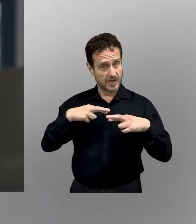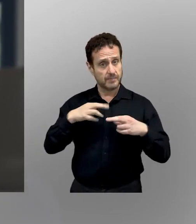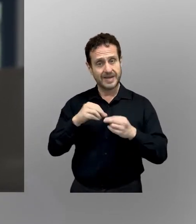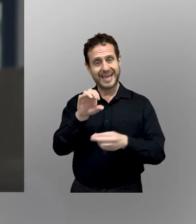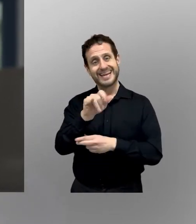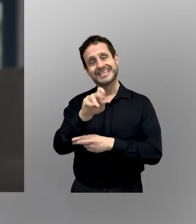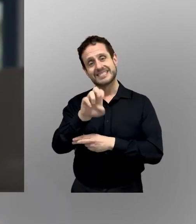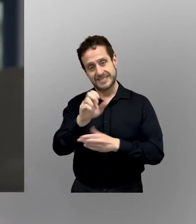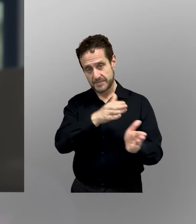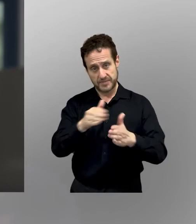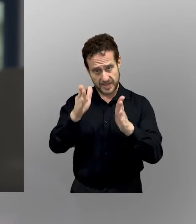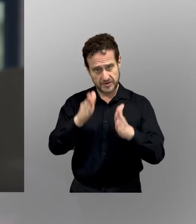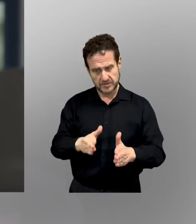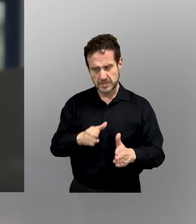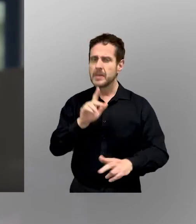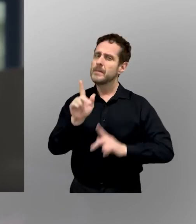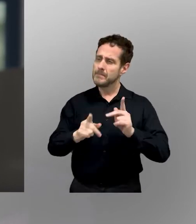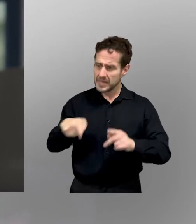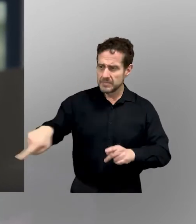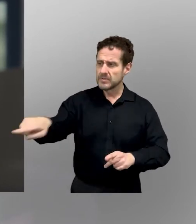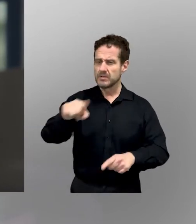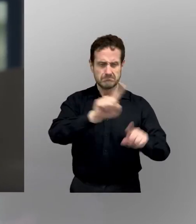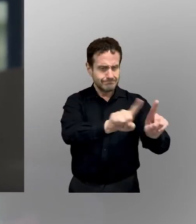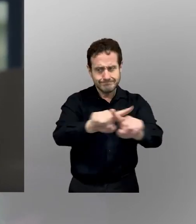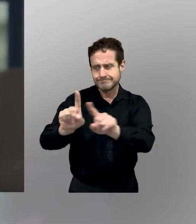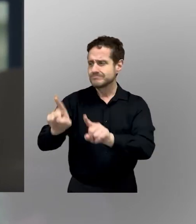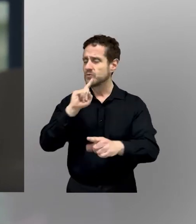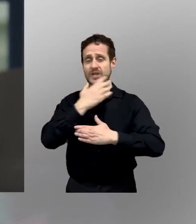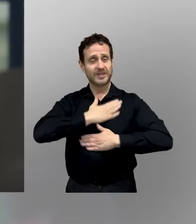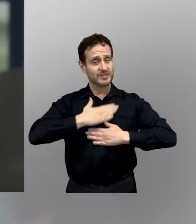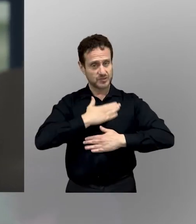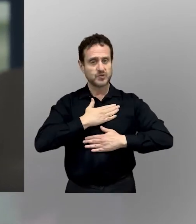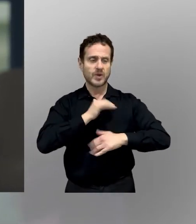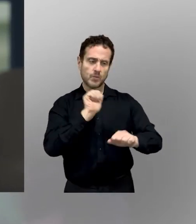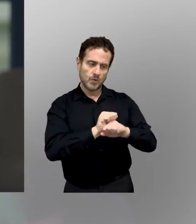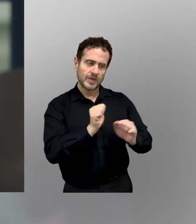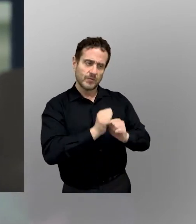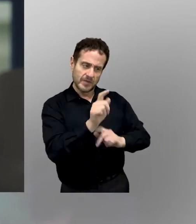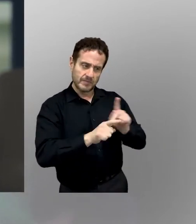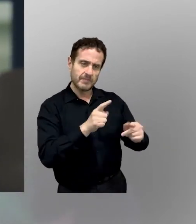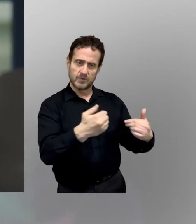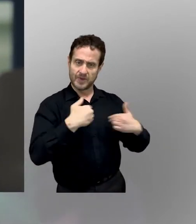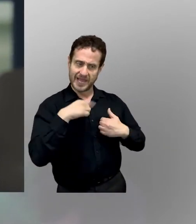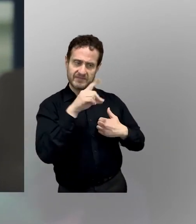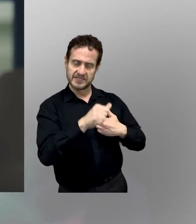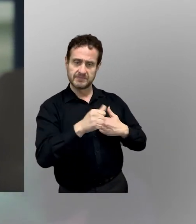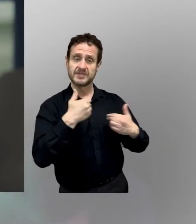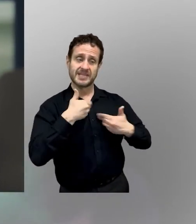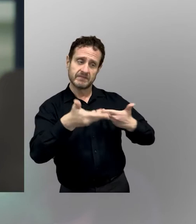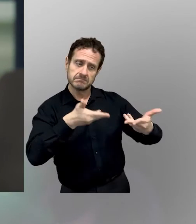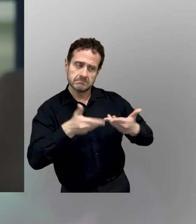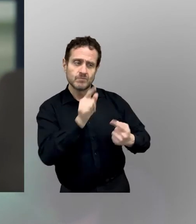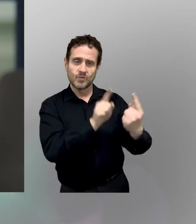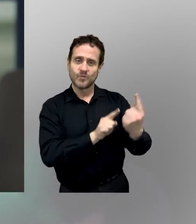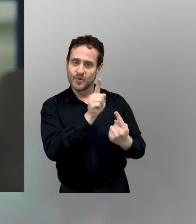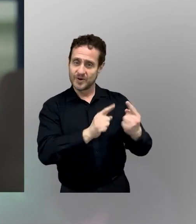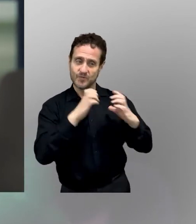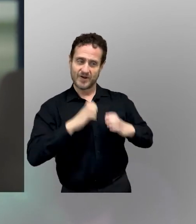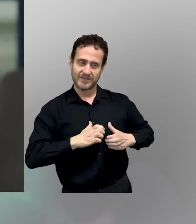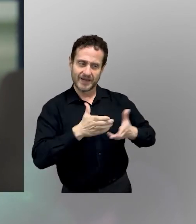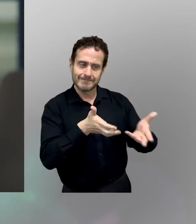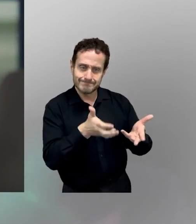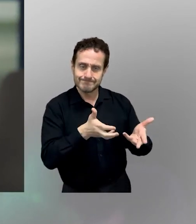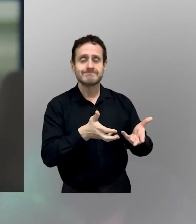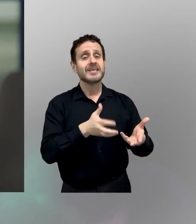estate planning attorneys. I think people really just enjoy working with people with disabilities, having